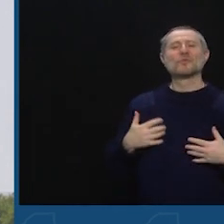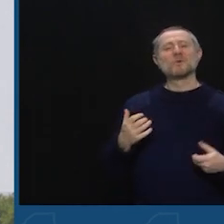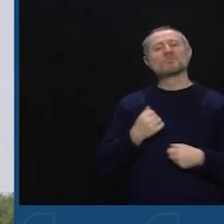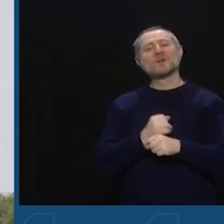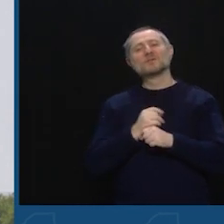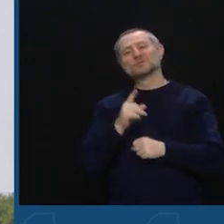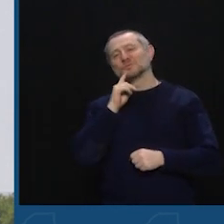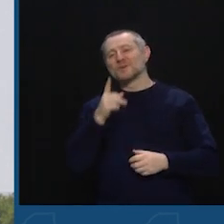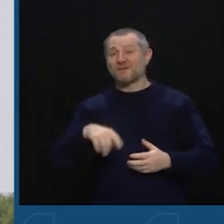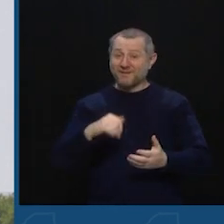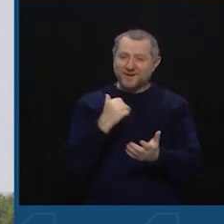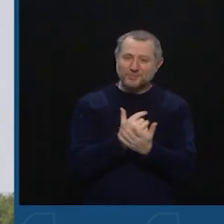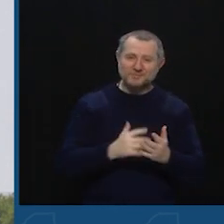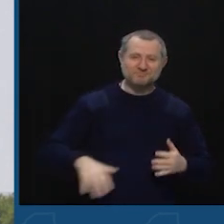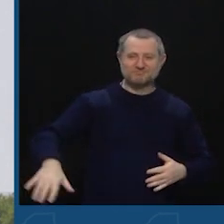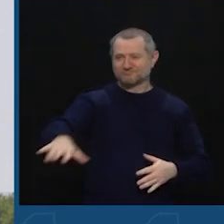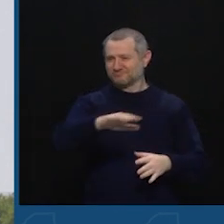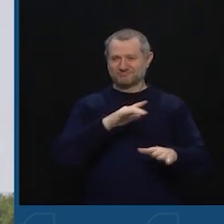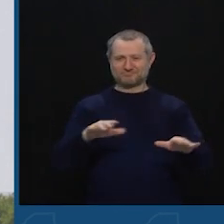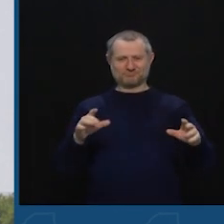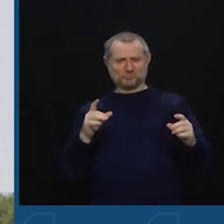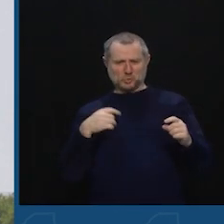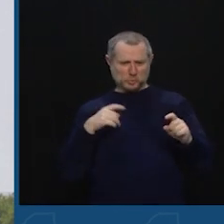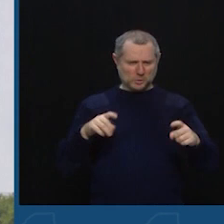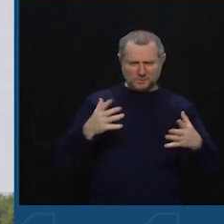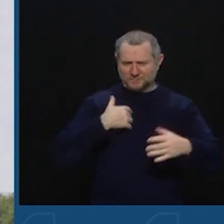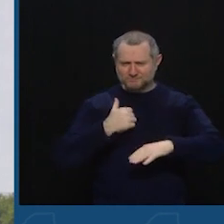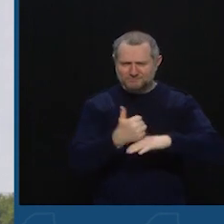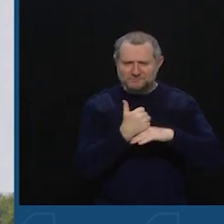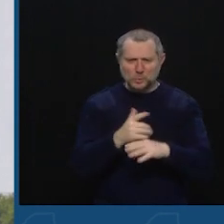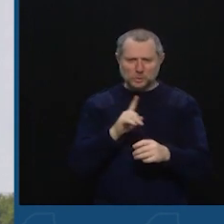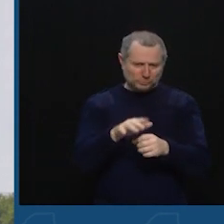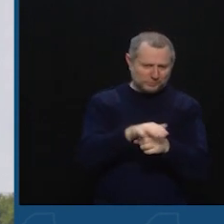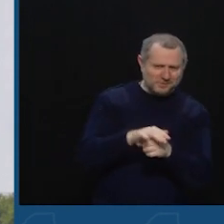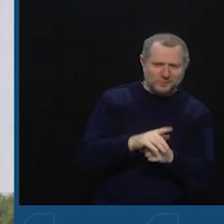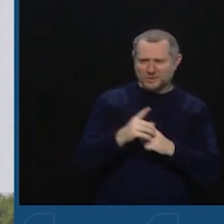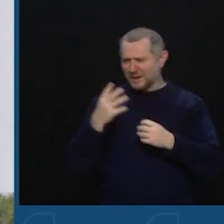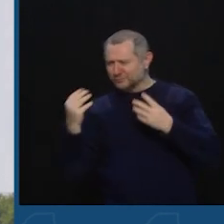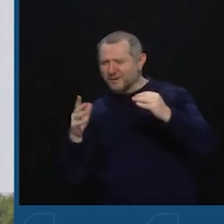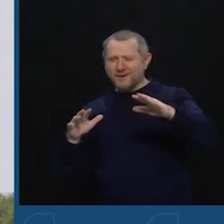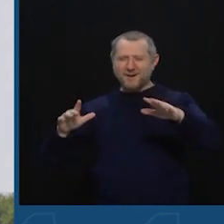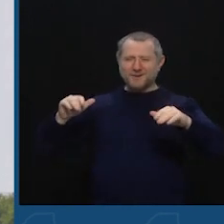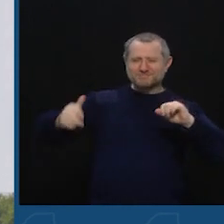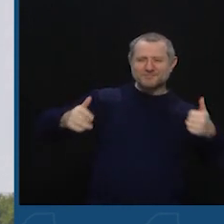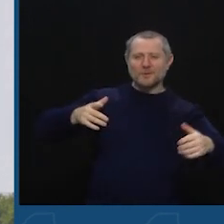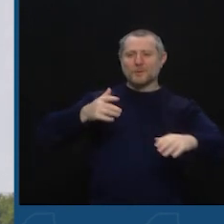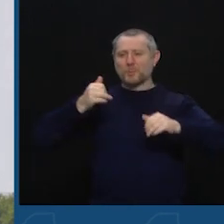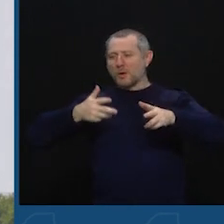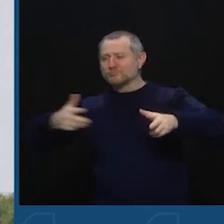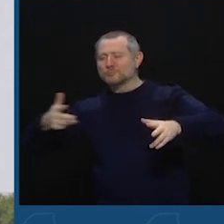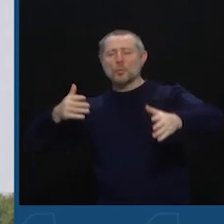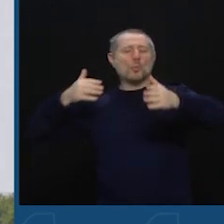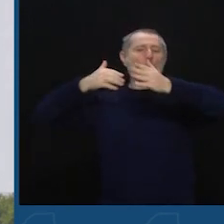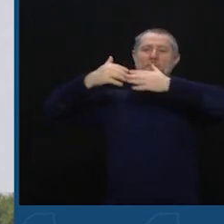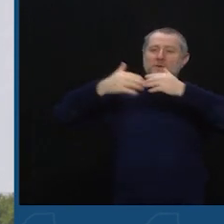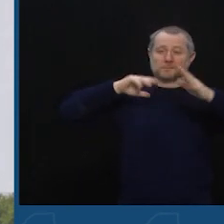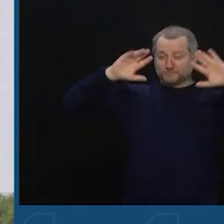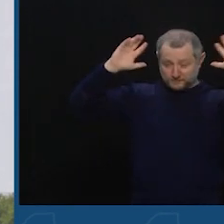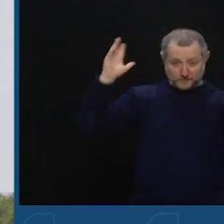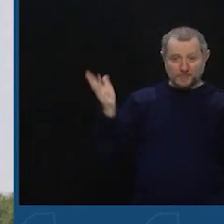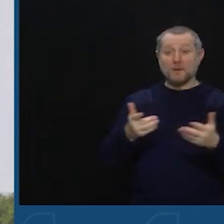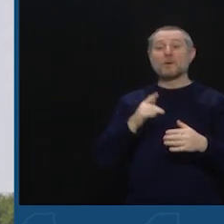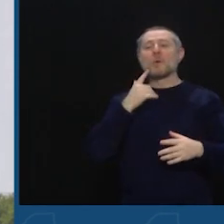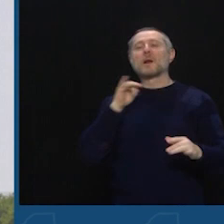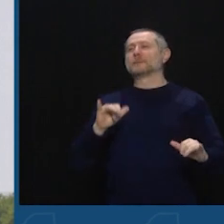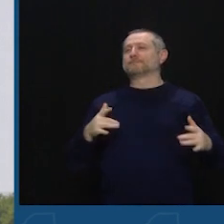costs of what you had to do to reconfigure your space outside, or some people went into parking lots. But I think that just adds to the